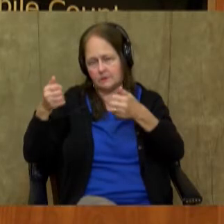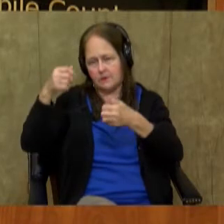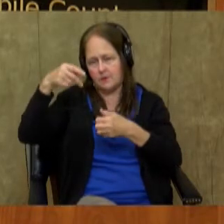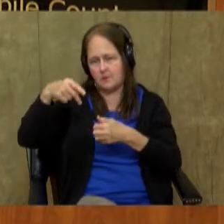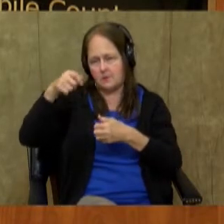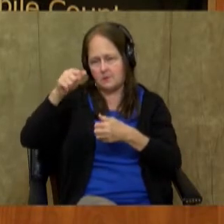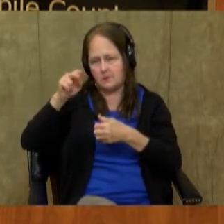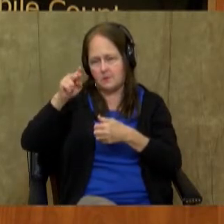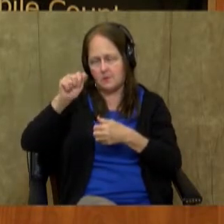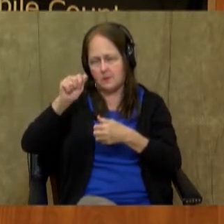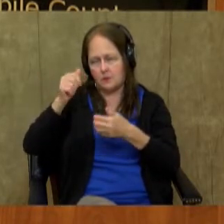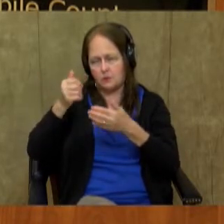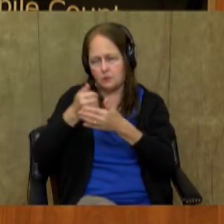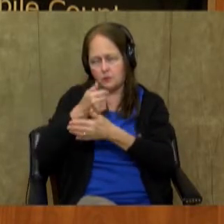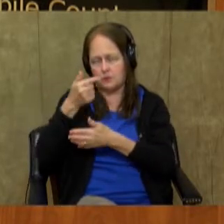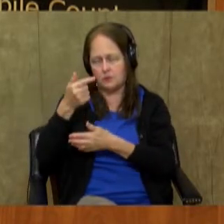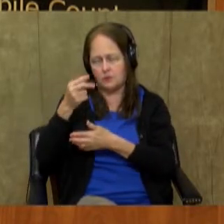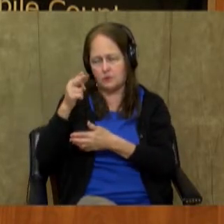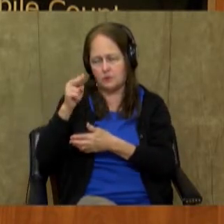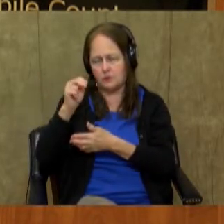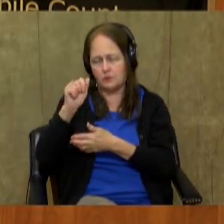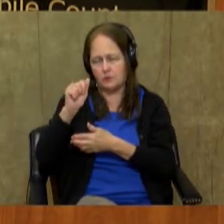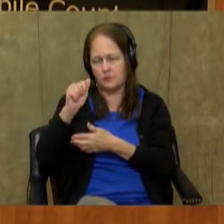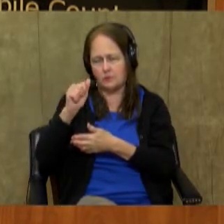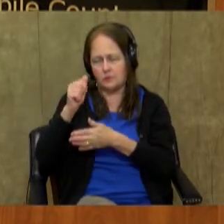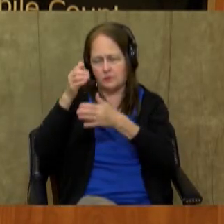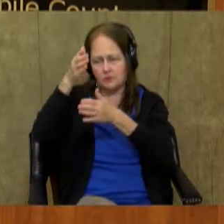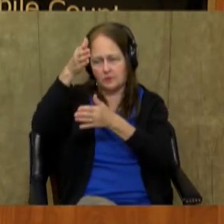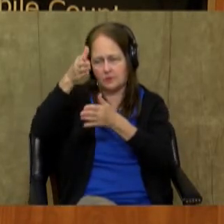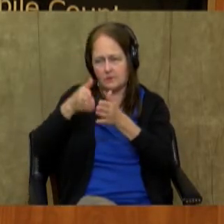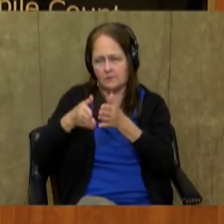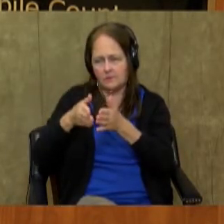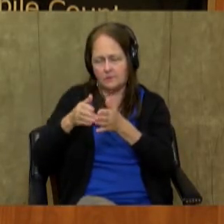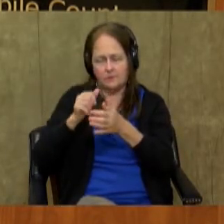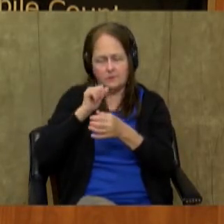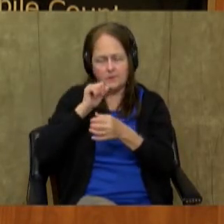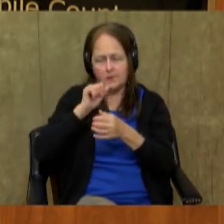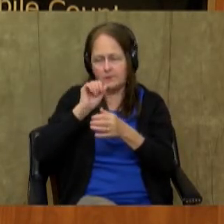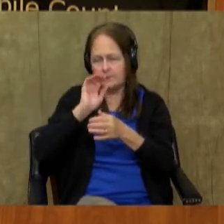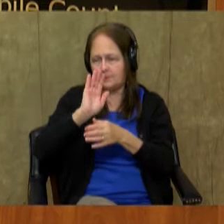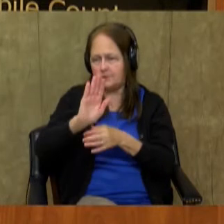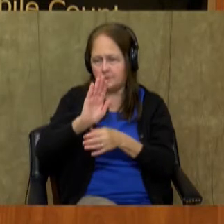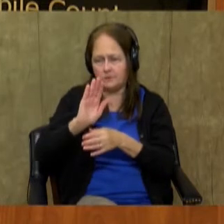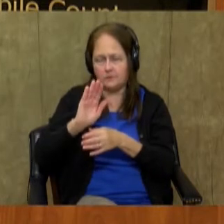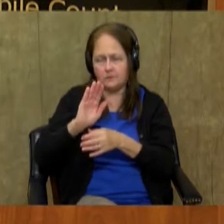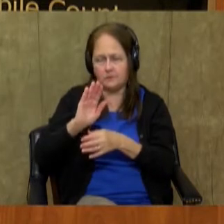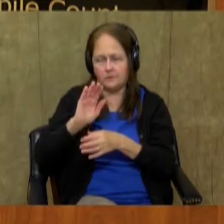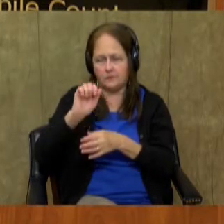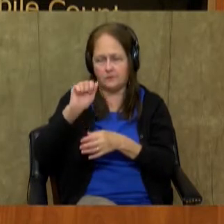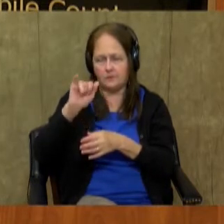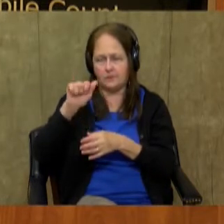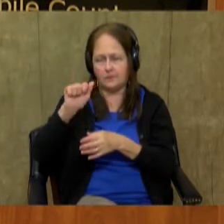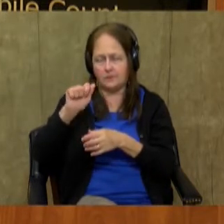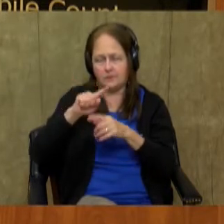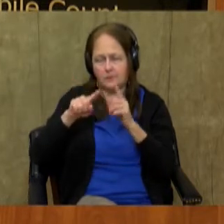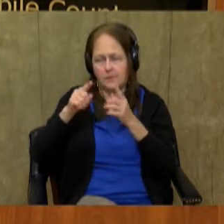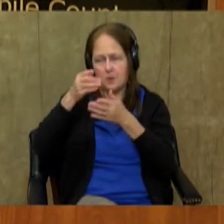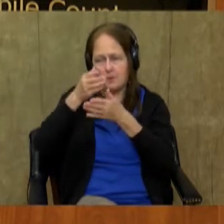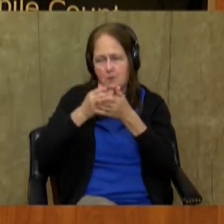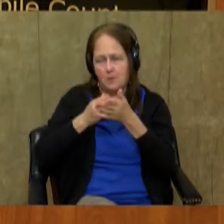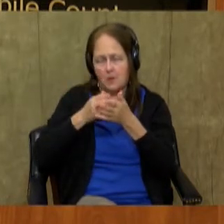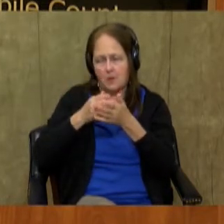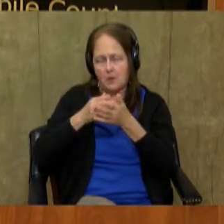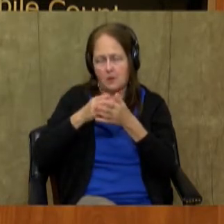New Guinea. Why that is not considered part of Southeast Asia? You got me, but it's considered part of